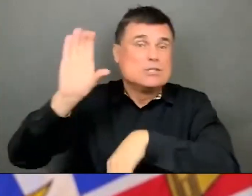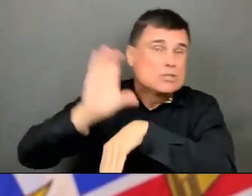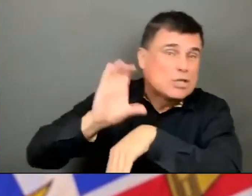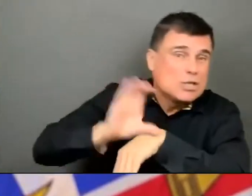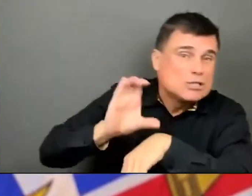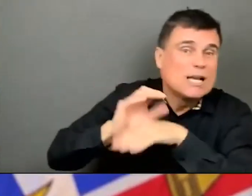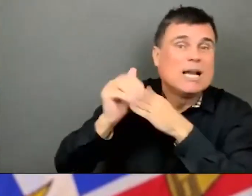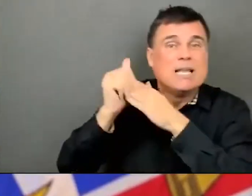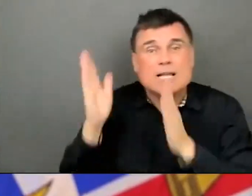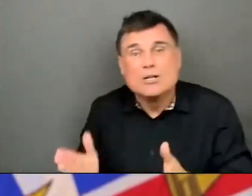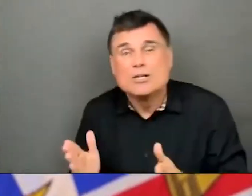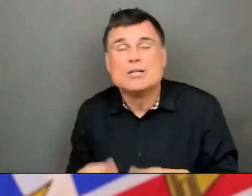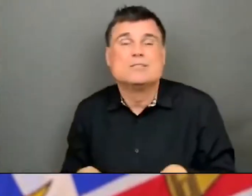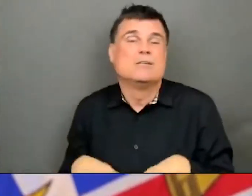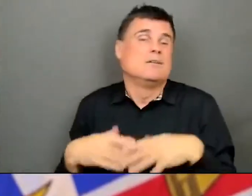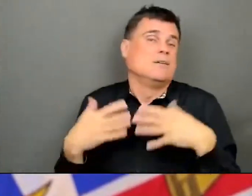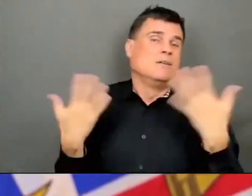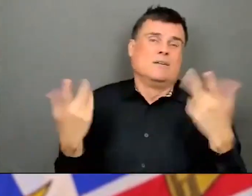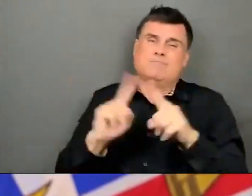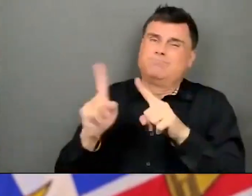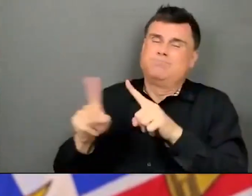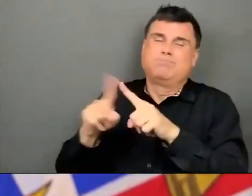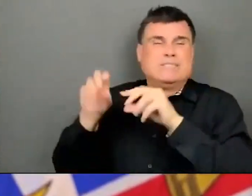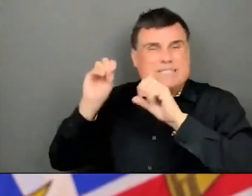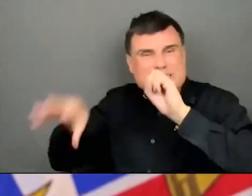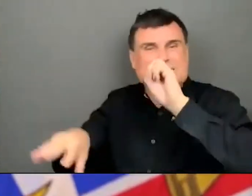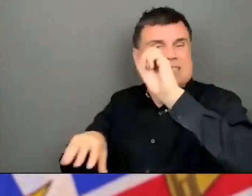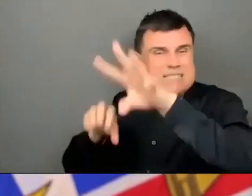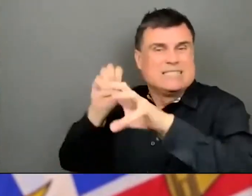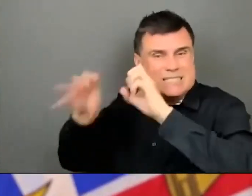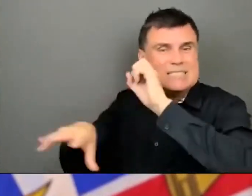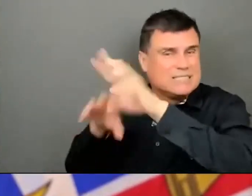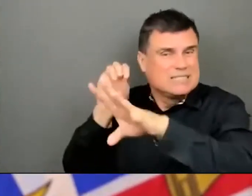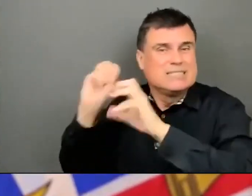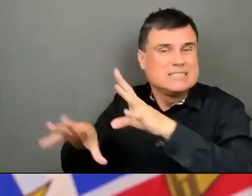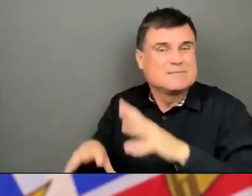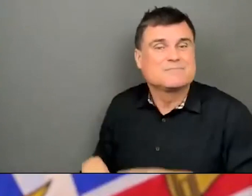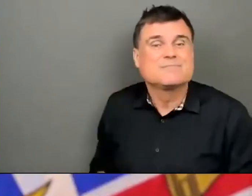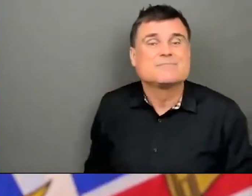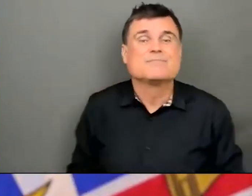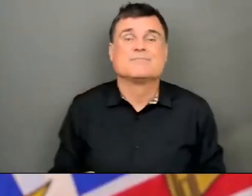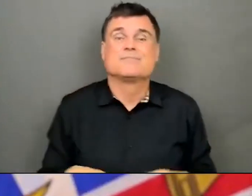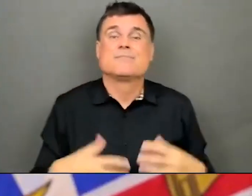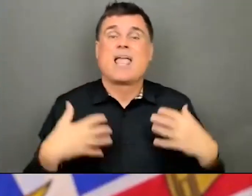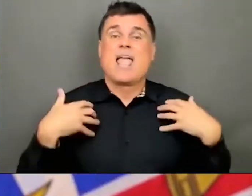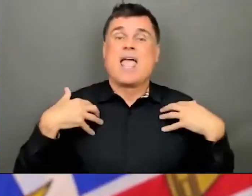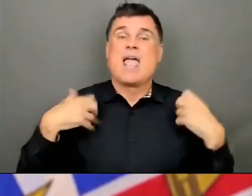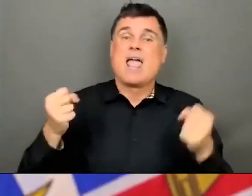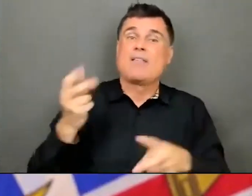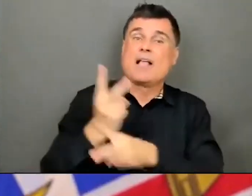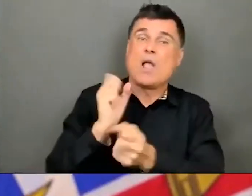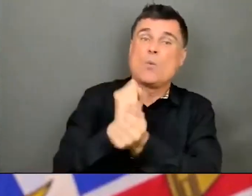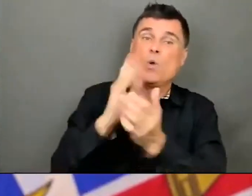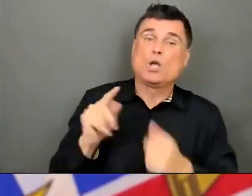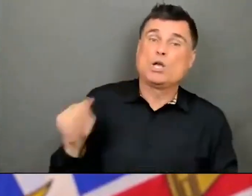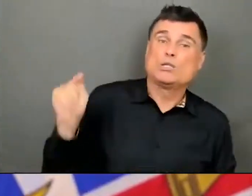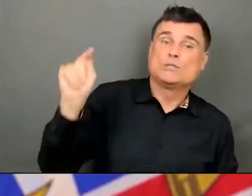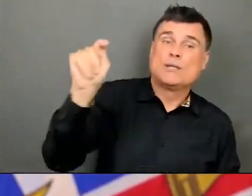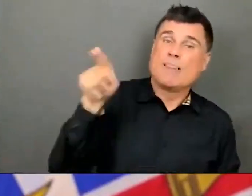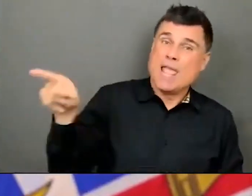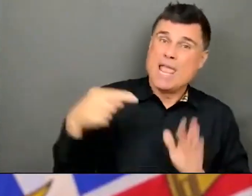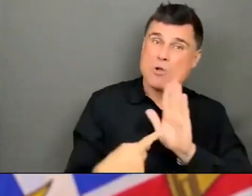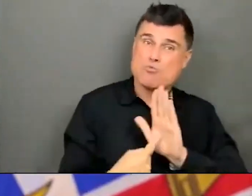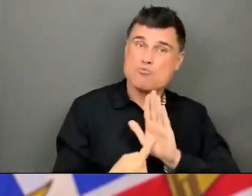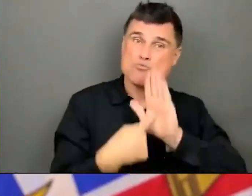workers reflect the communities that they work in, and we're seeing that in the numbers and the percentages, both in the north and the